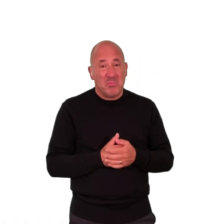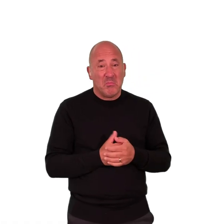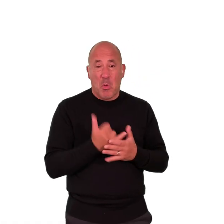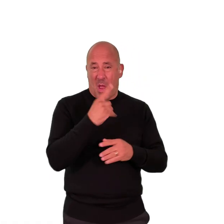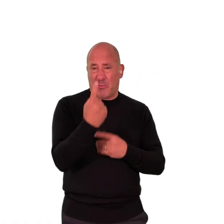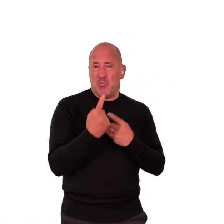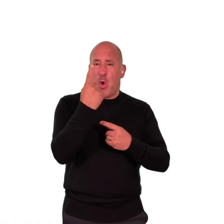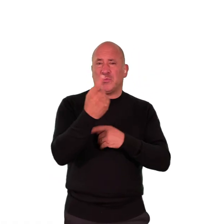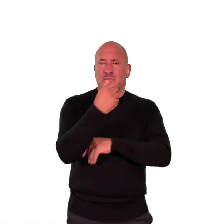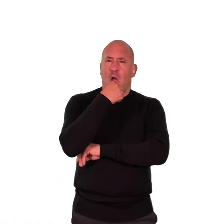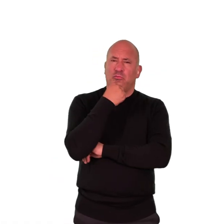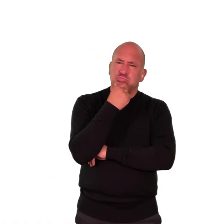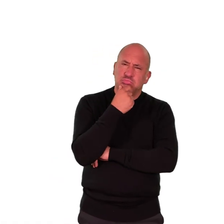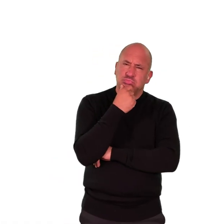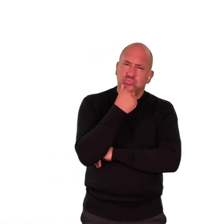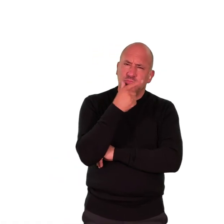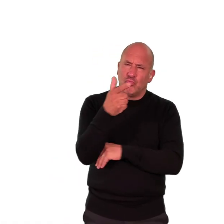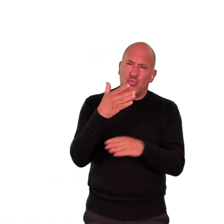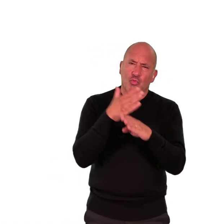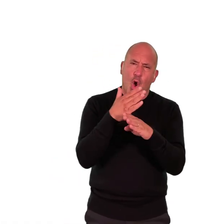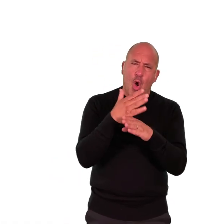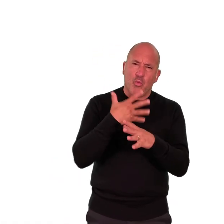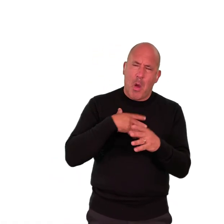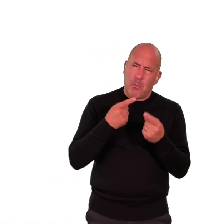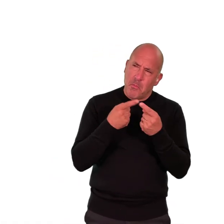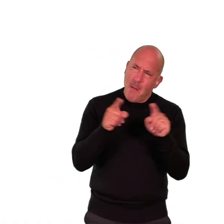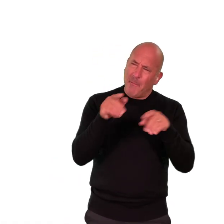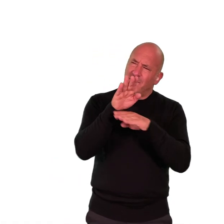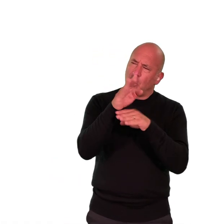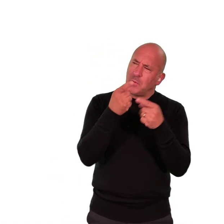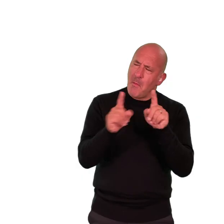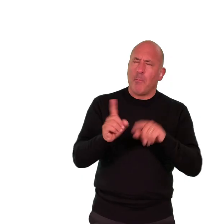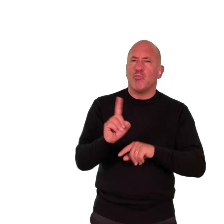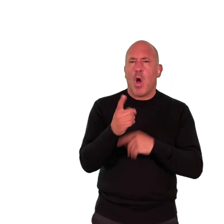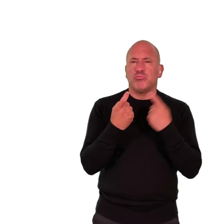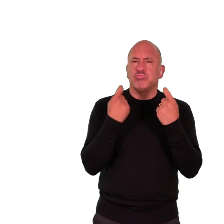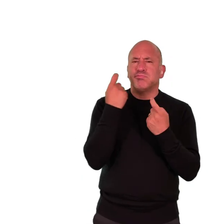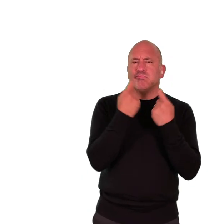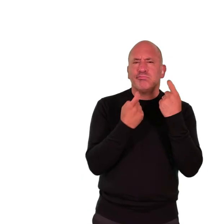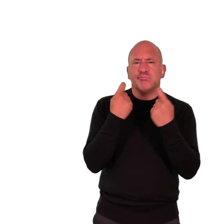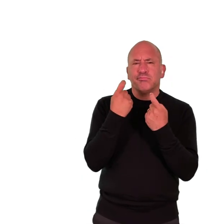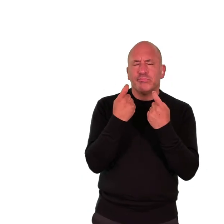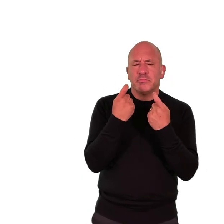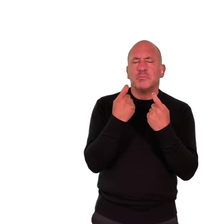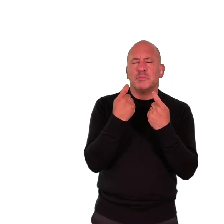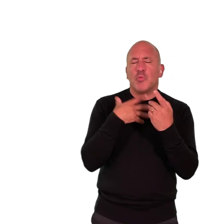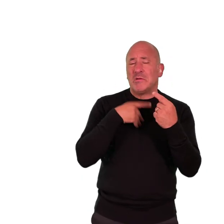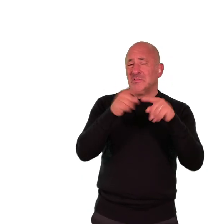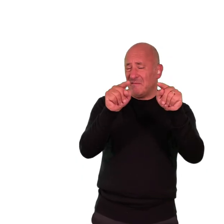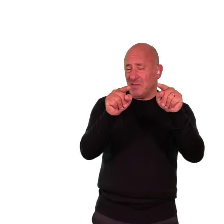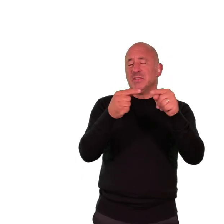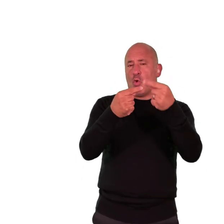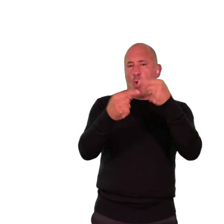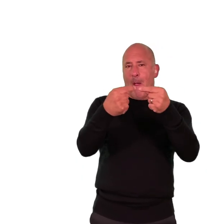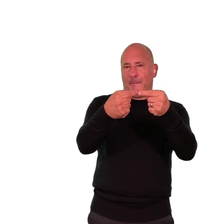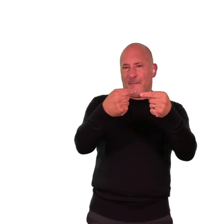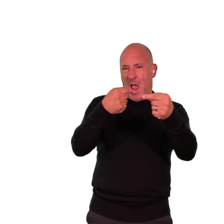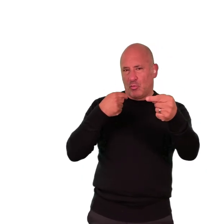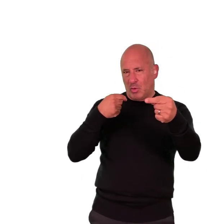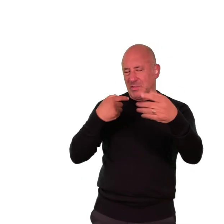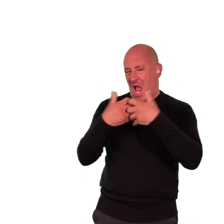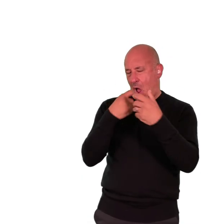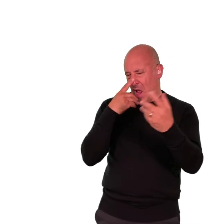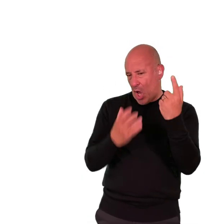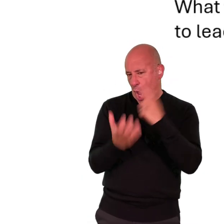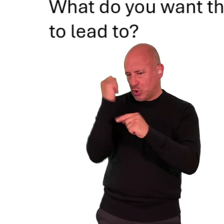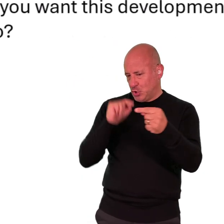want to be different about your practice in the future and work backwards to think about the steps you need to take to achieve this.